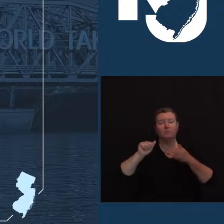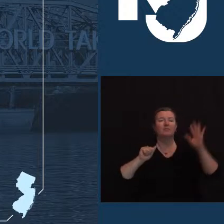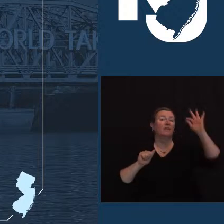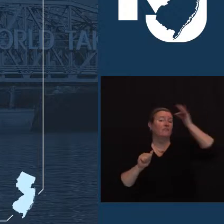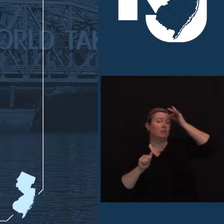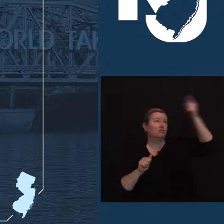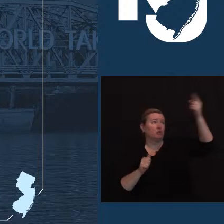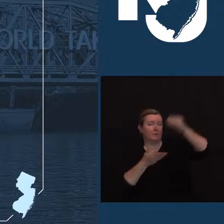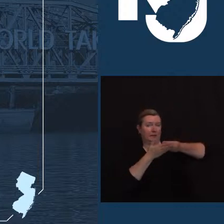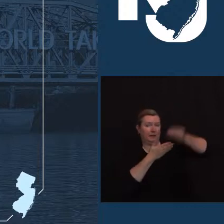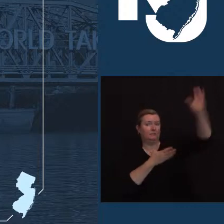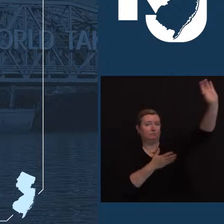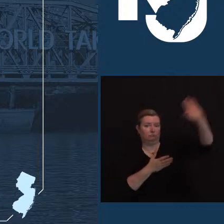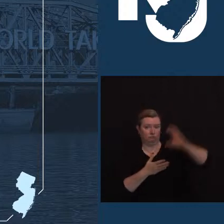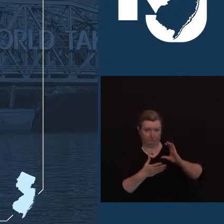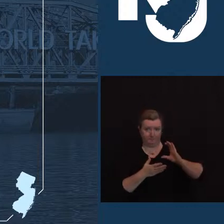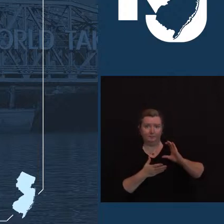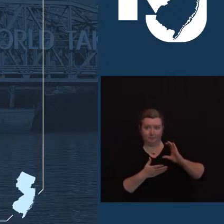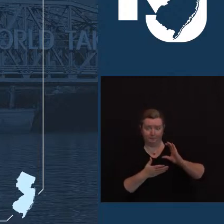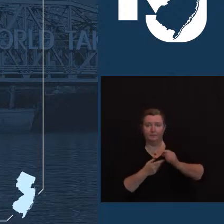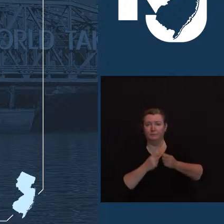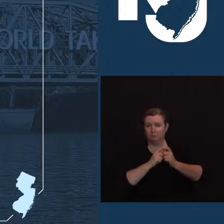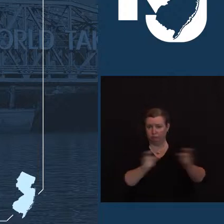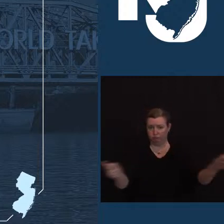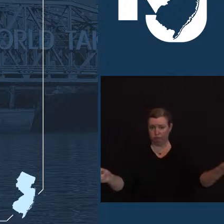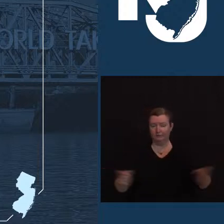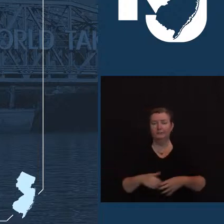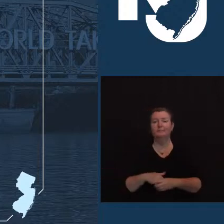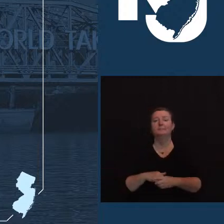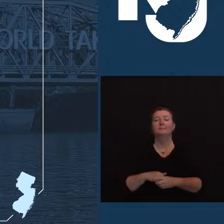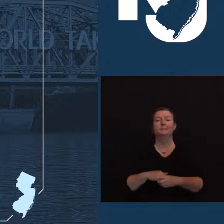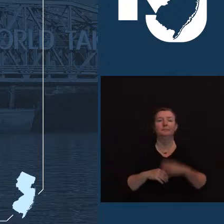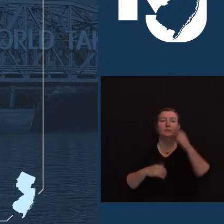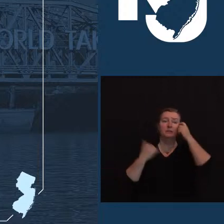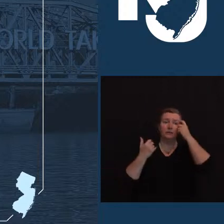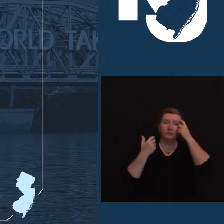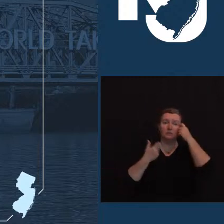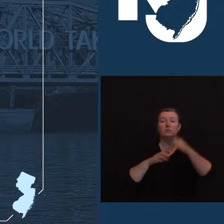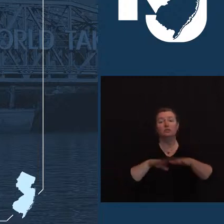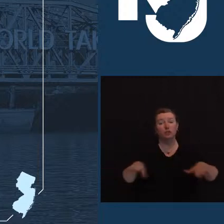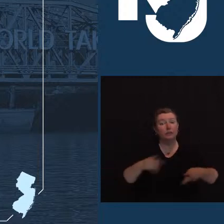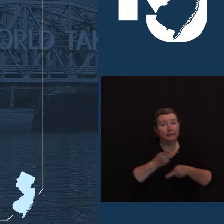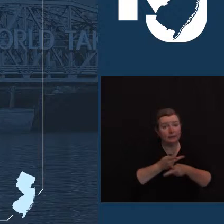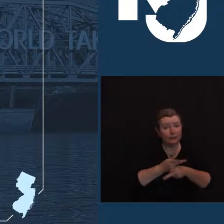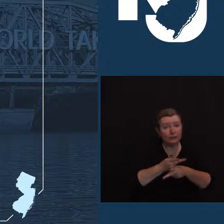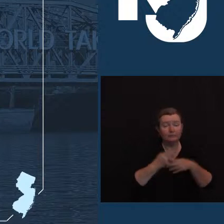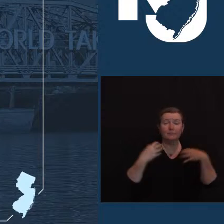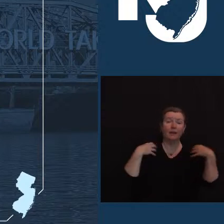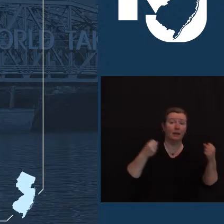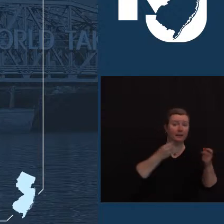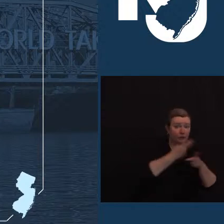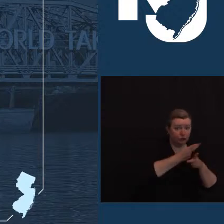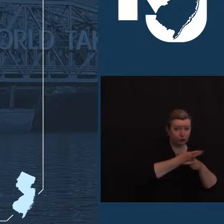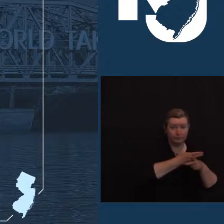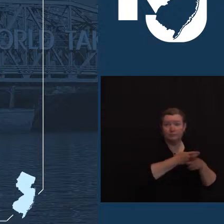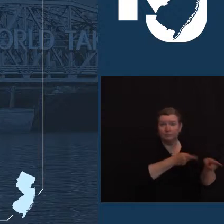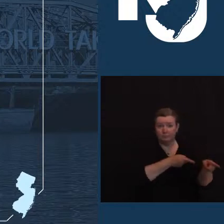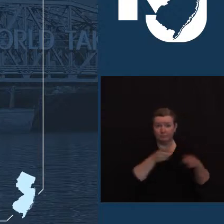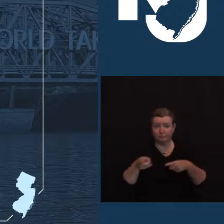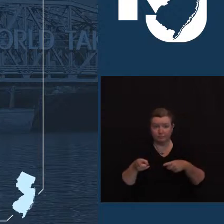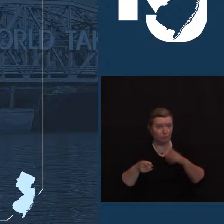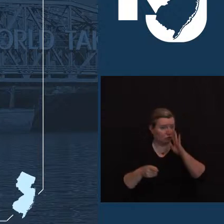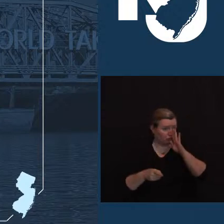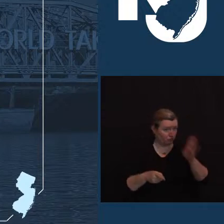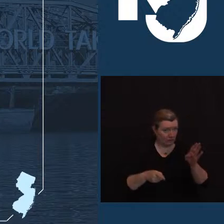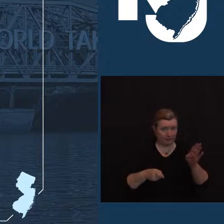coronavirus relief funds. And in terms of child care and health care, the direct supports and subsidies we offer